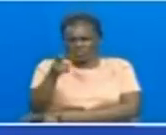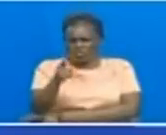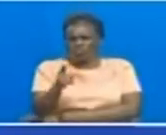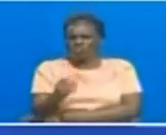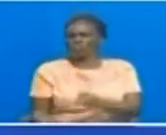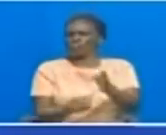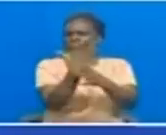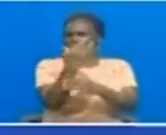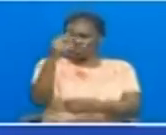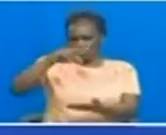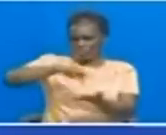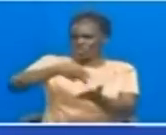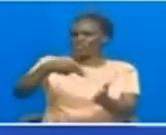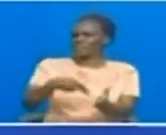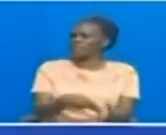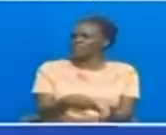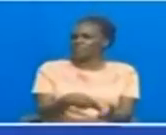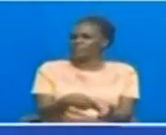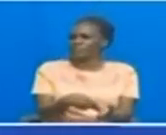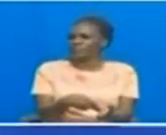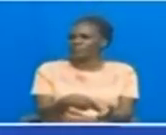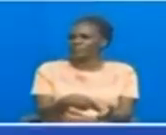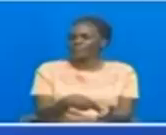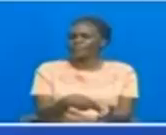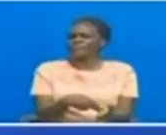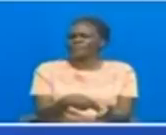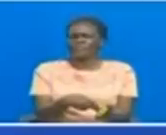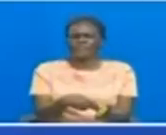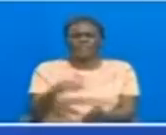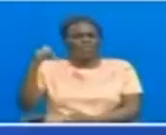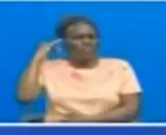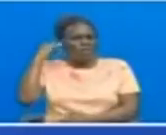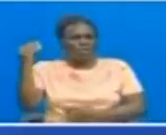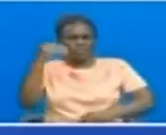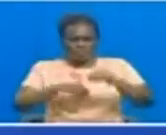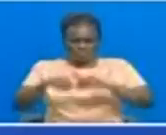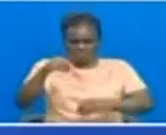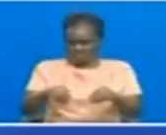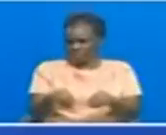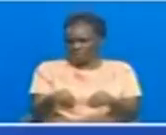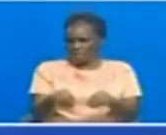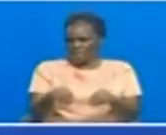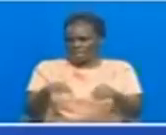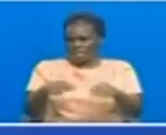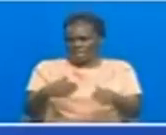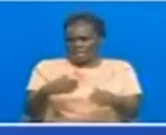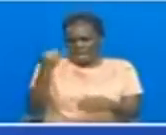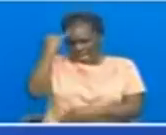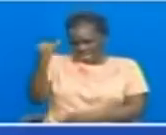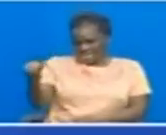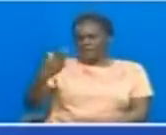behind this project and we'll see it to the end? This uses the mobile voting application system is actually my